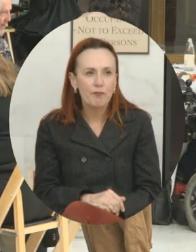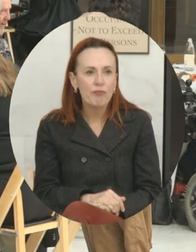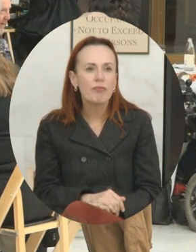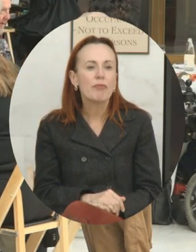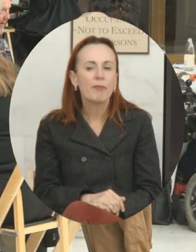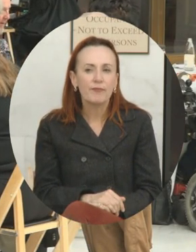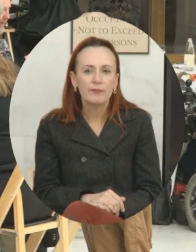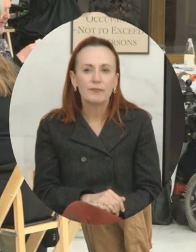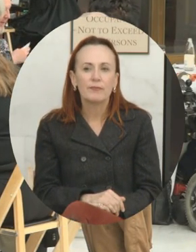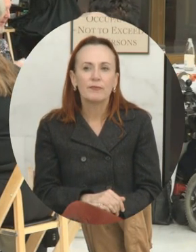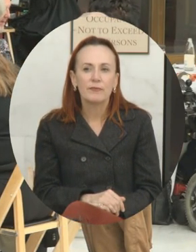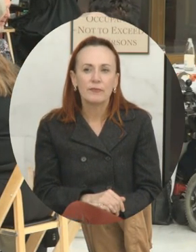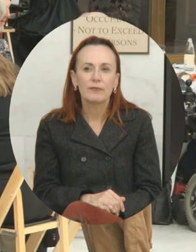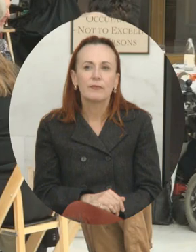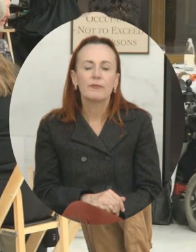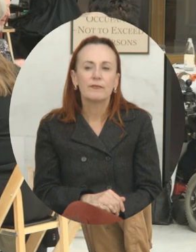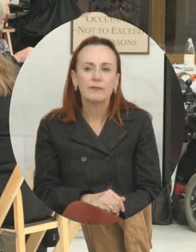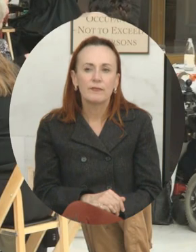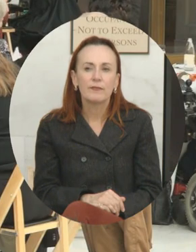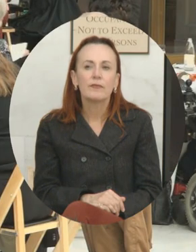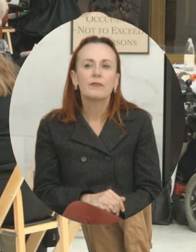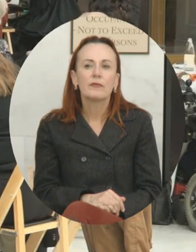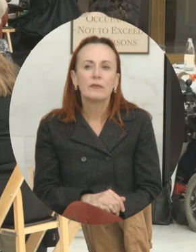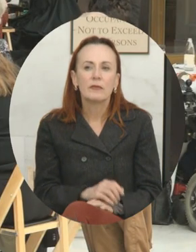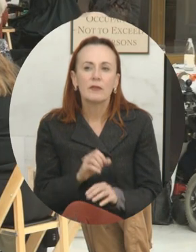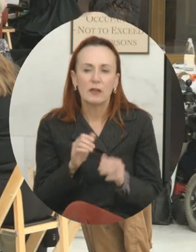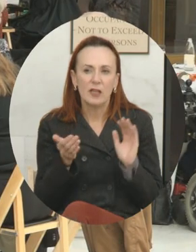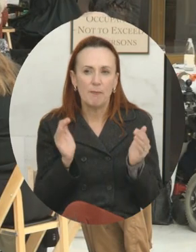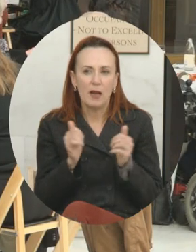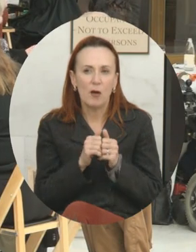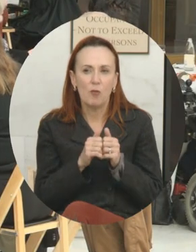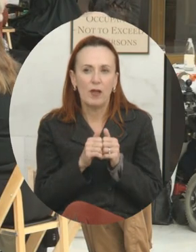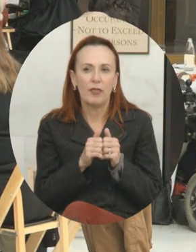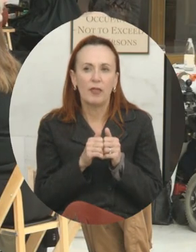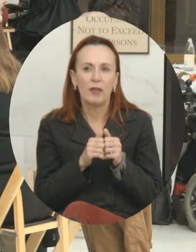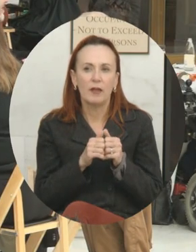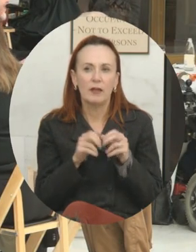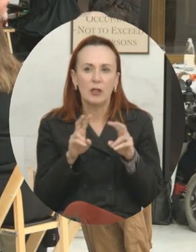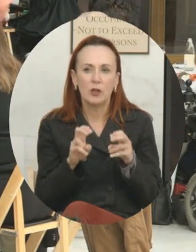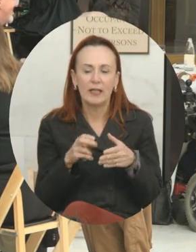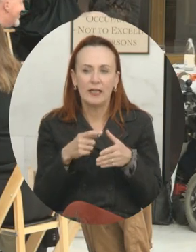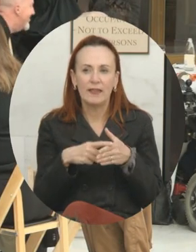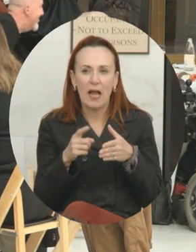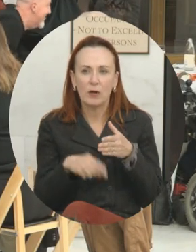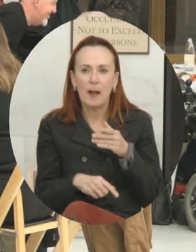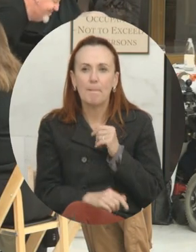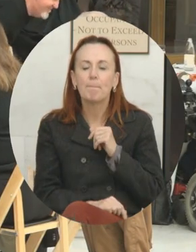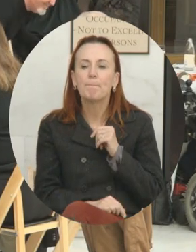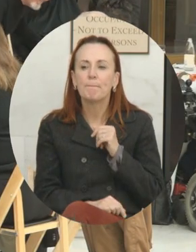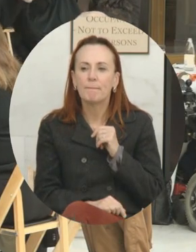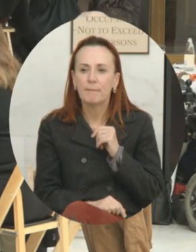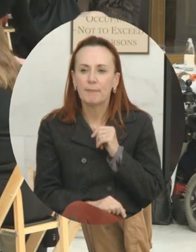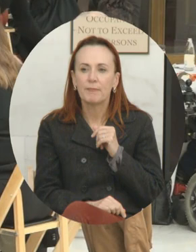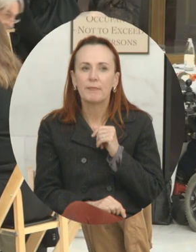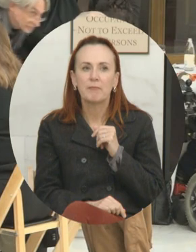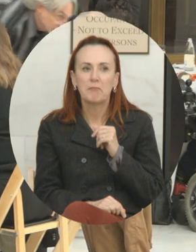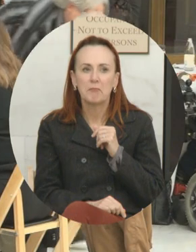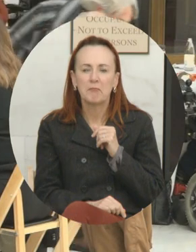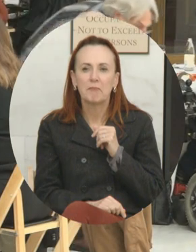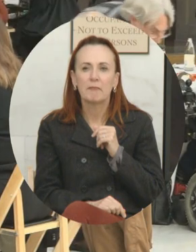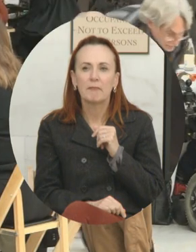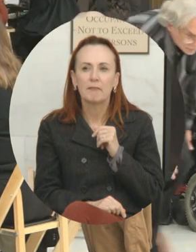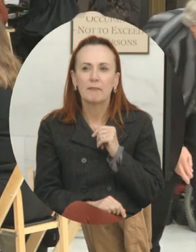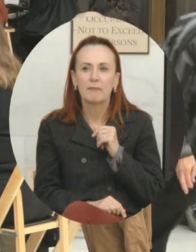for, looking at the outcome. And I wanted to open it up to questions, as I